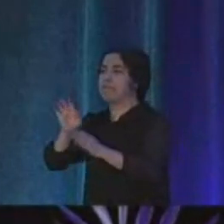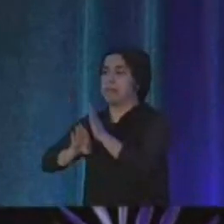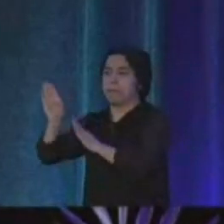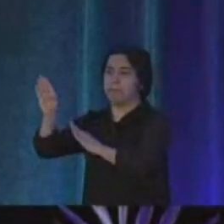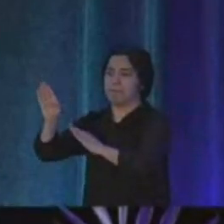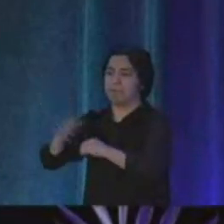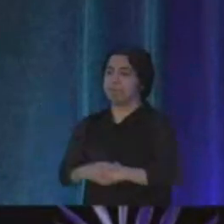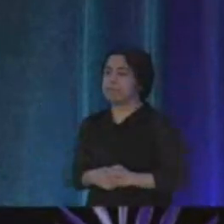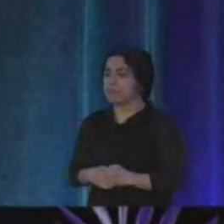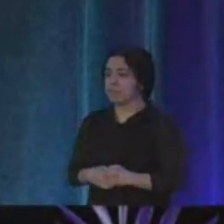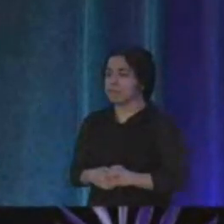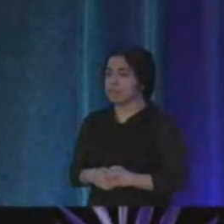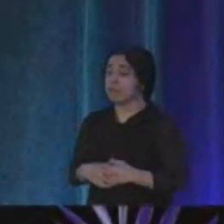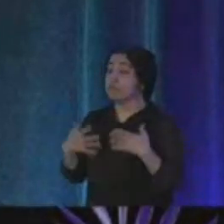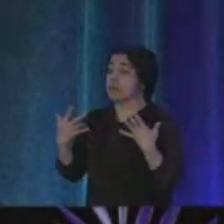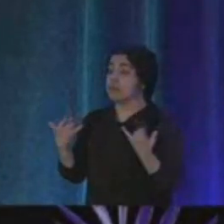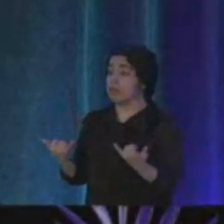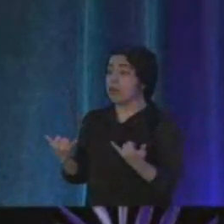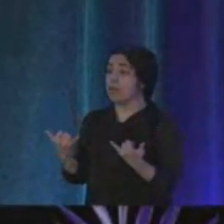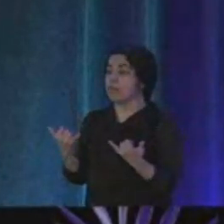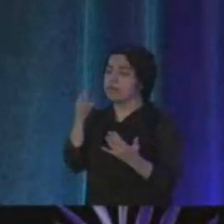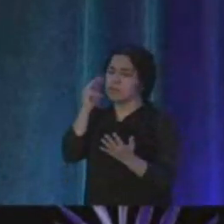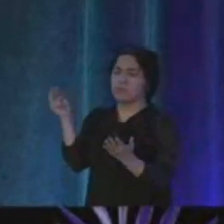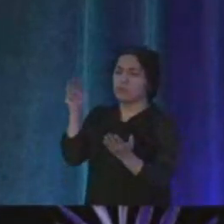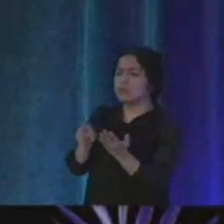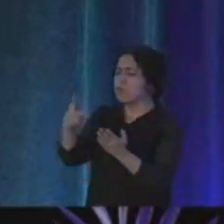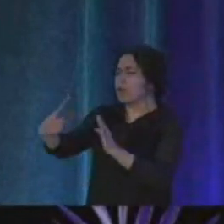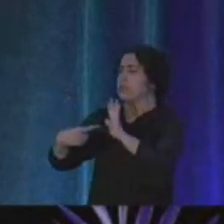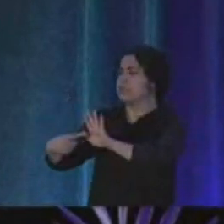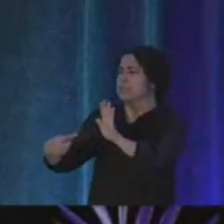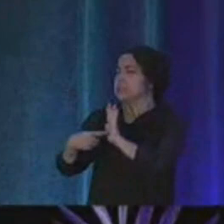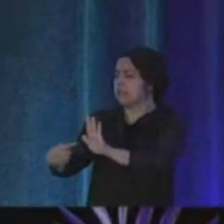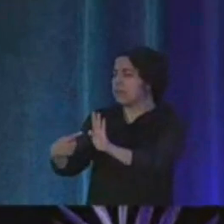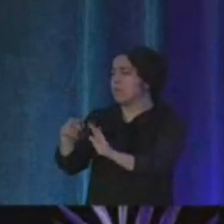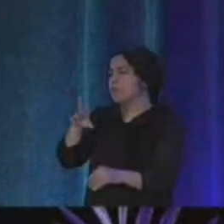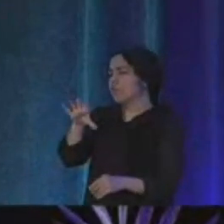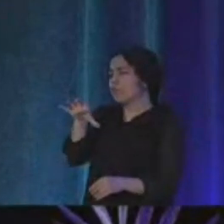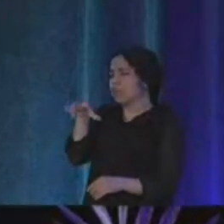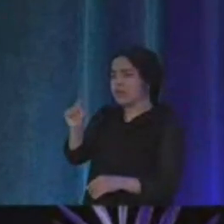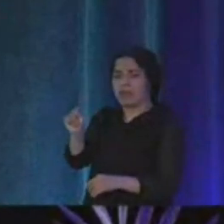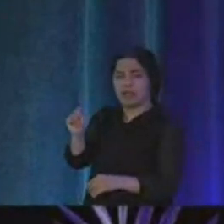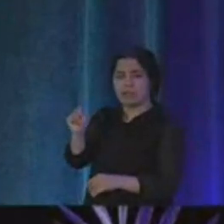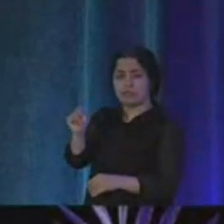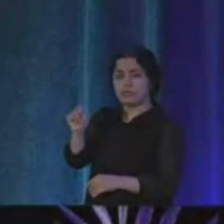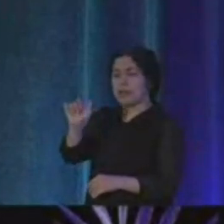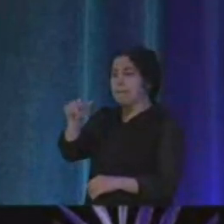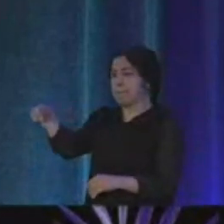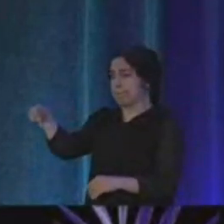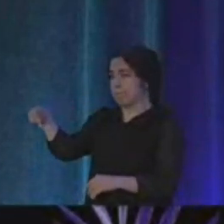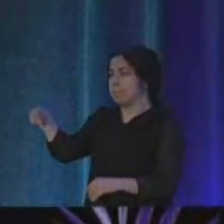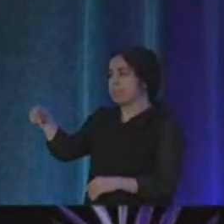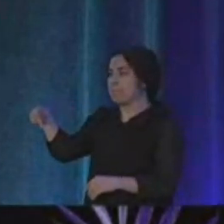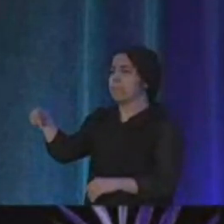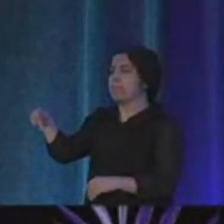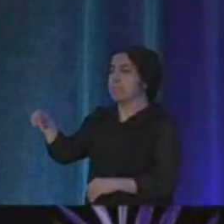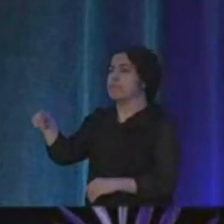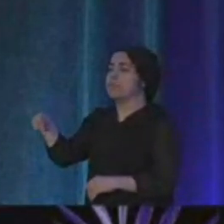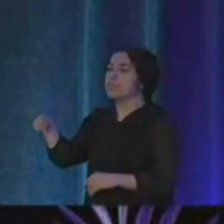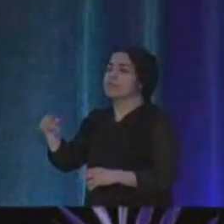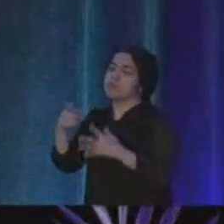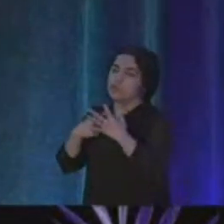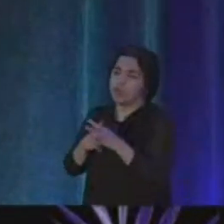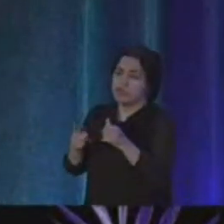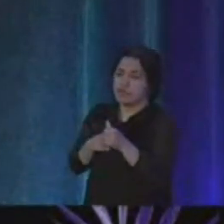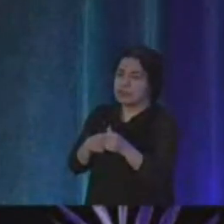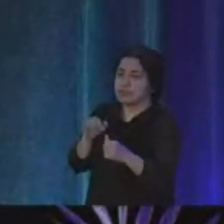Okay. So let's take a look at an example React app. We start with our imports. These should